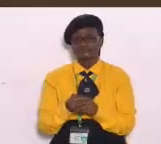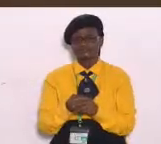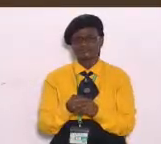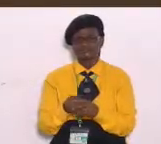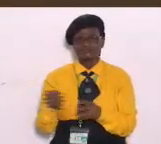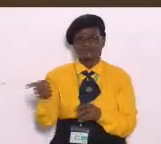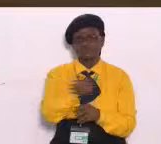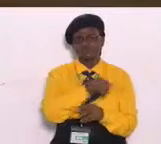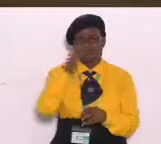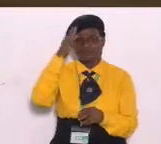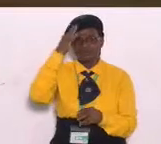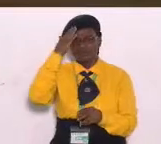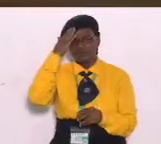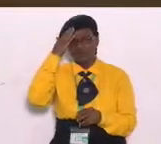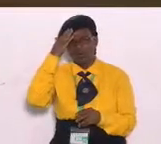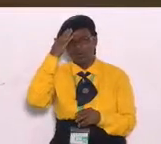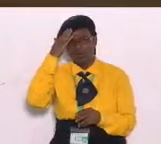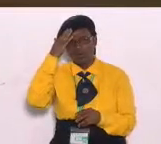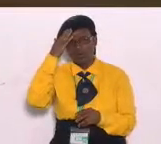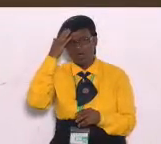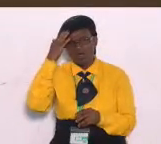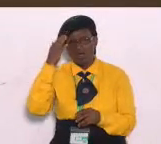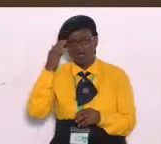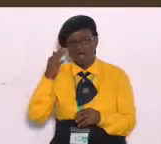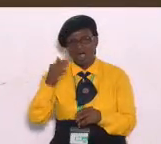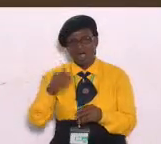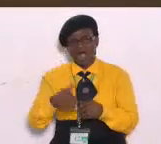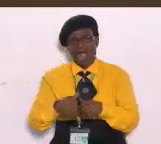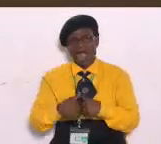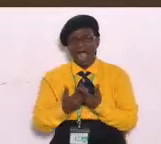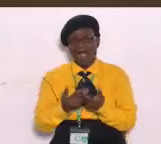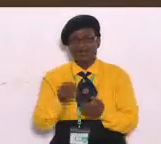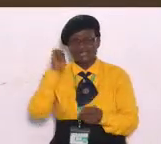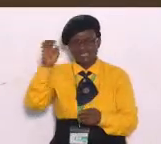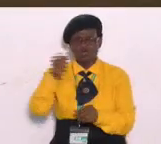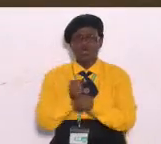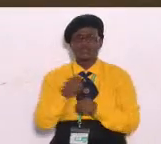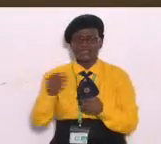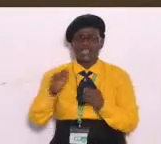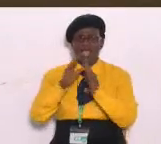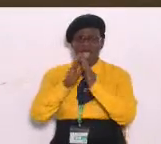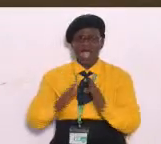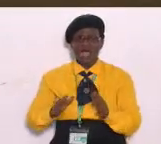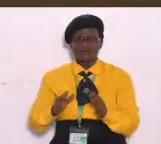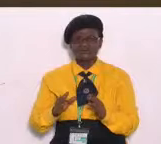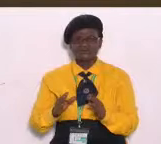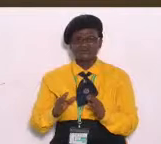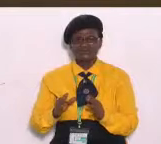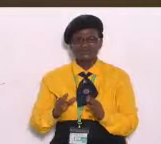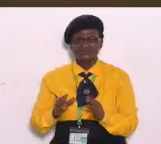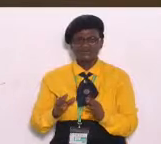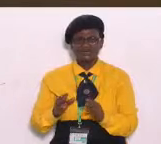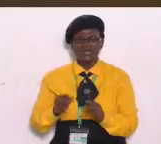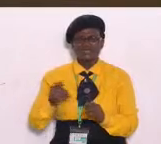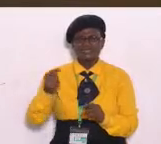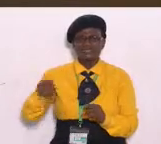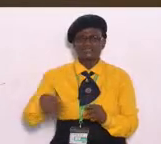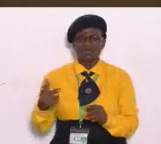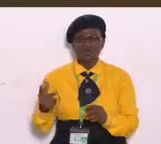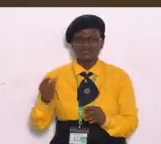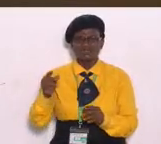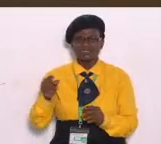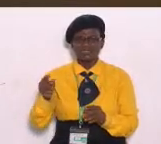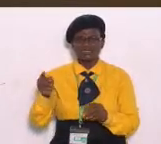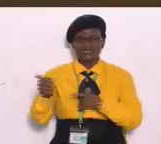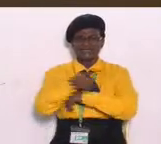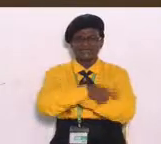You know how he got to the house and found it to be a mansion. You know how he returned the following day and went